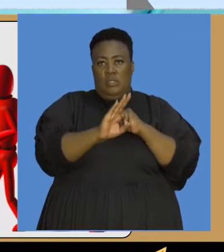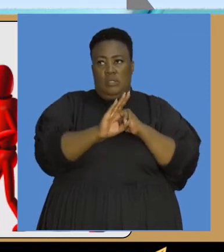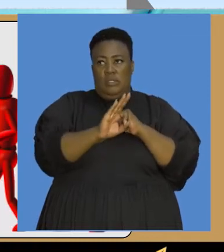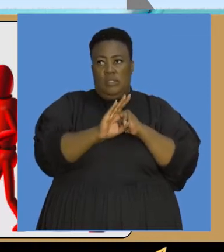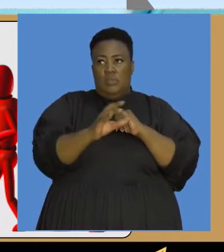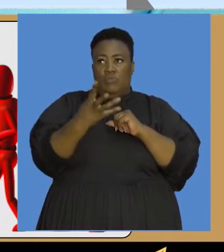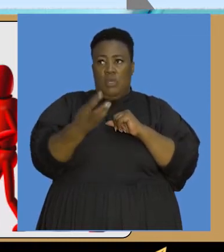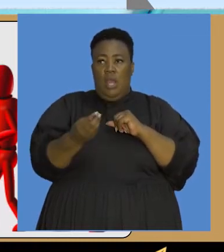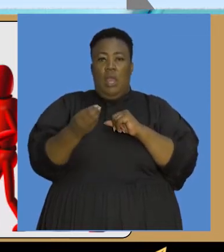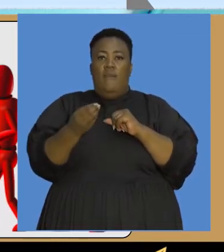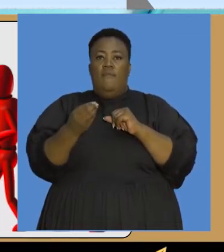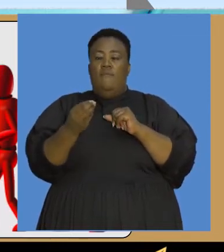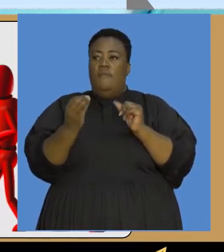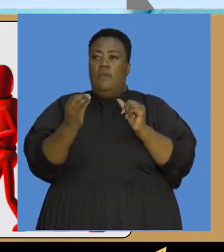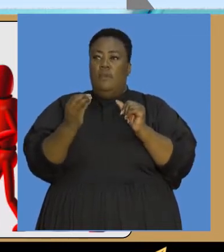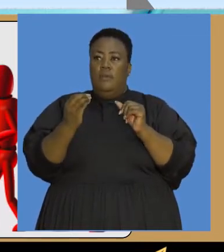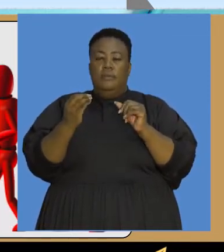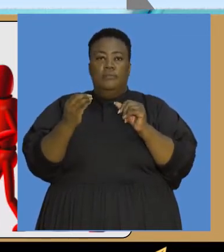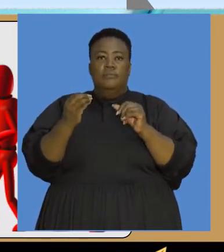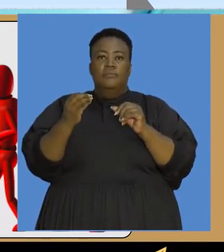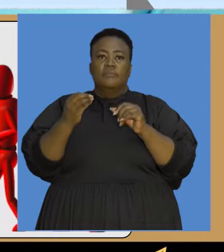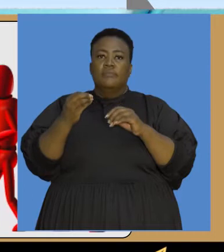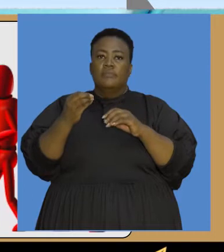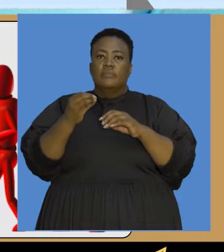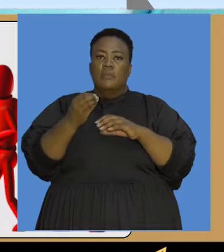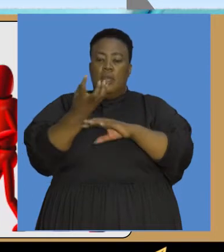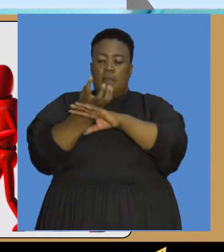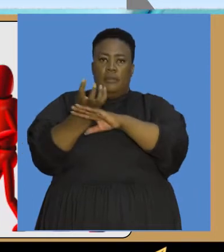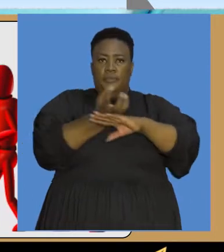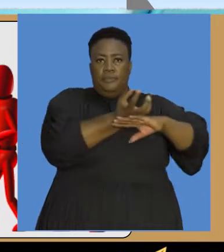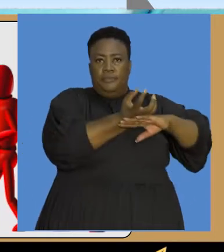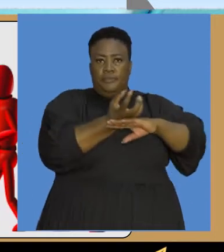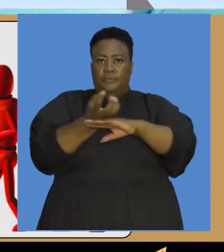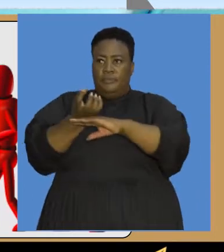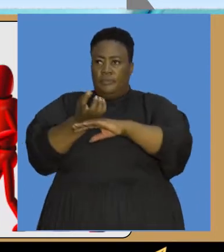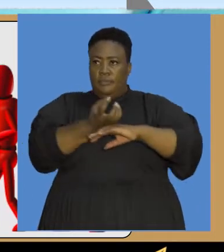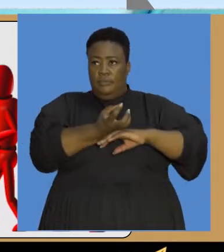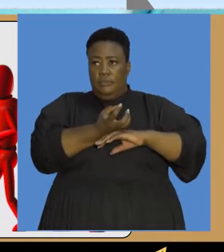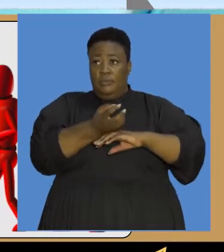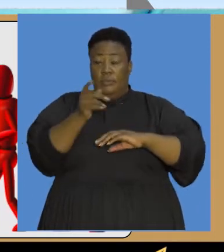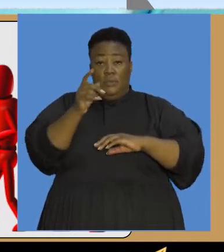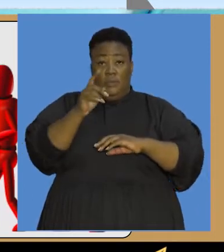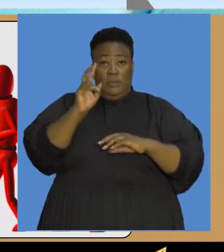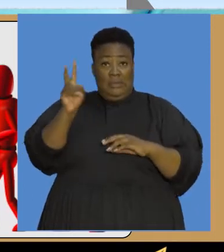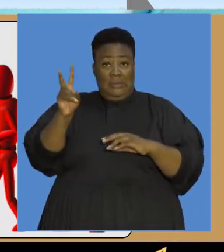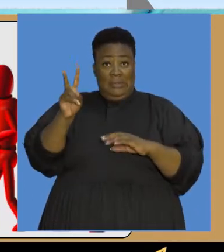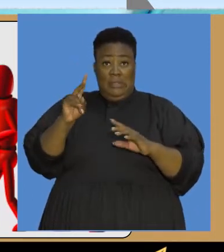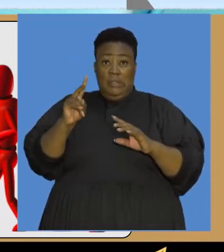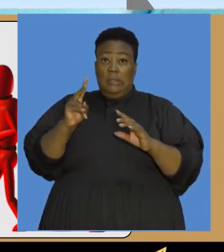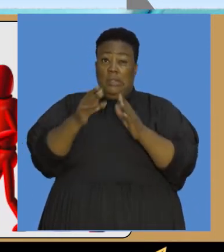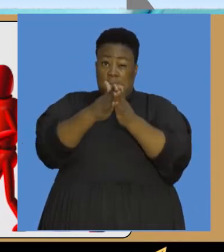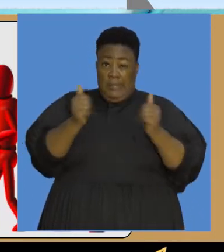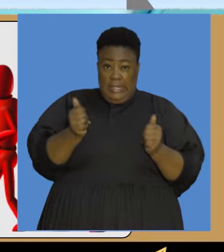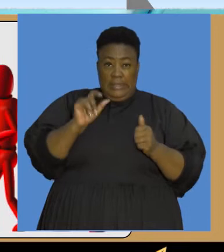little crate. What we're going to do is we're going to put the speed on there. So you need to keep an eye on the